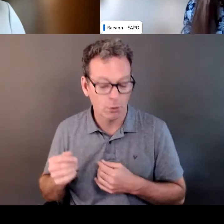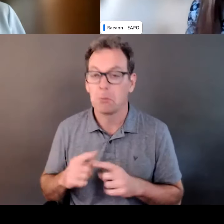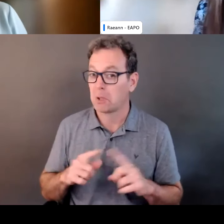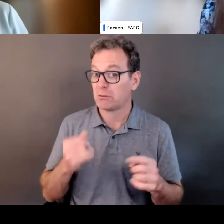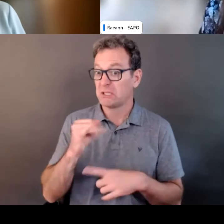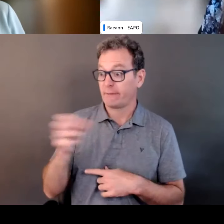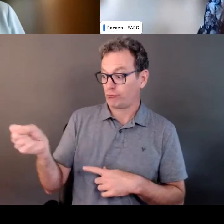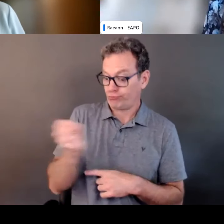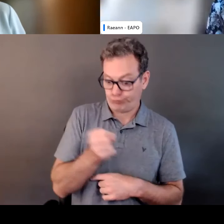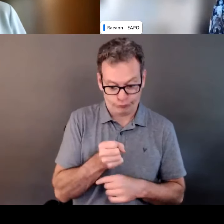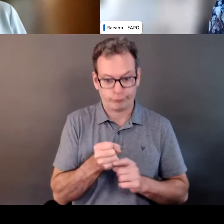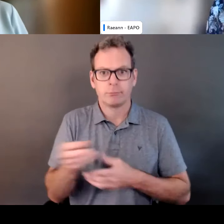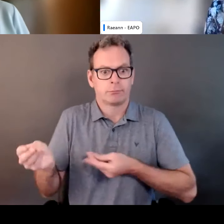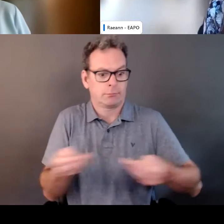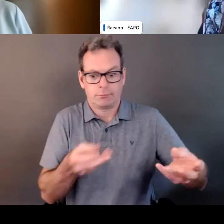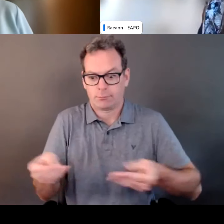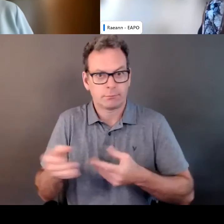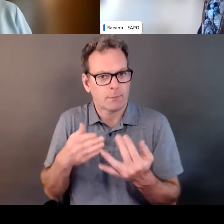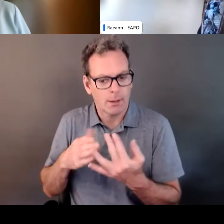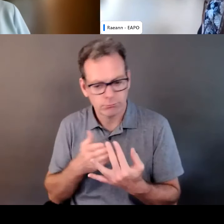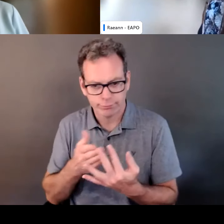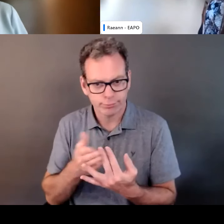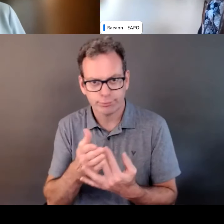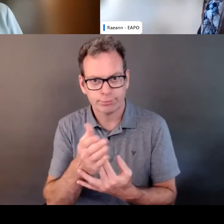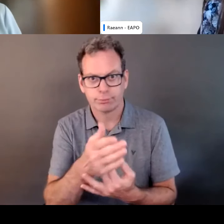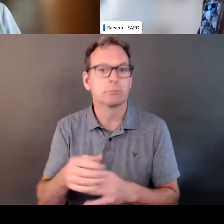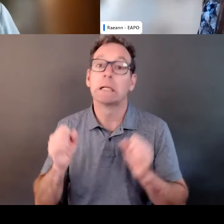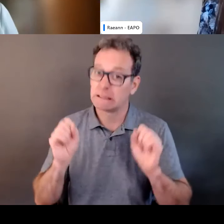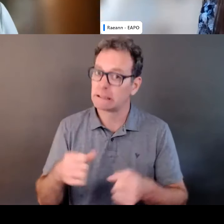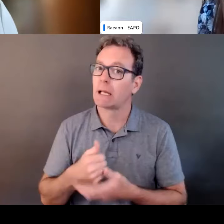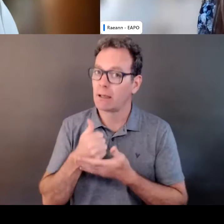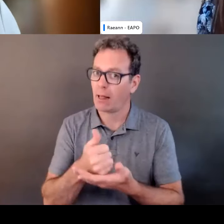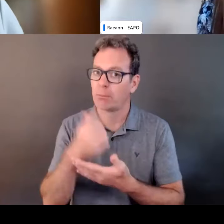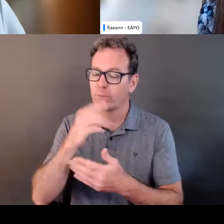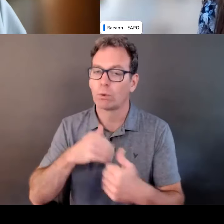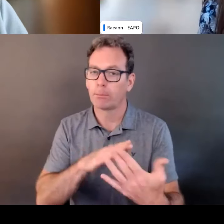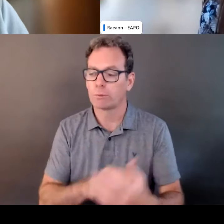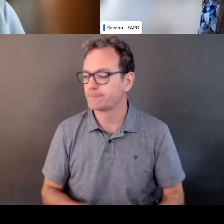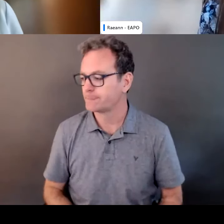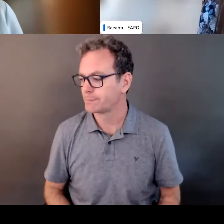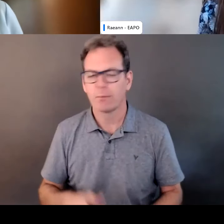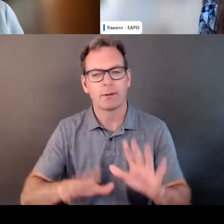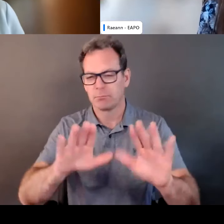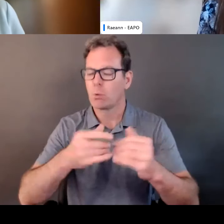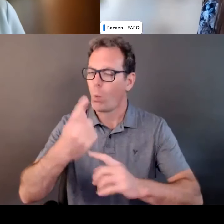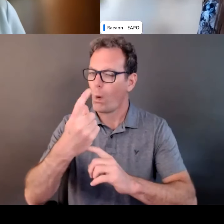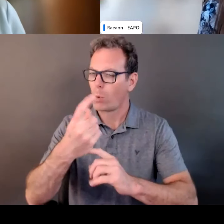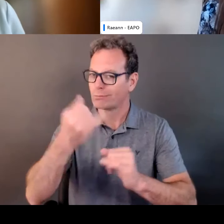make it more accessible is another approach for that advocacy piece, right? Okay, so for just our last question before we wrap